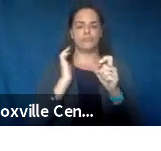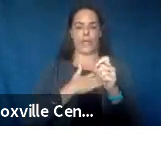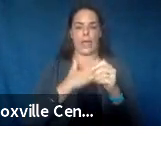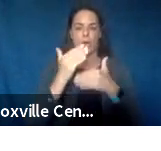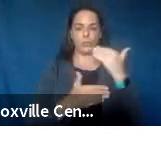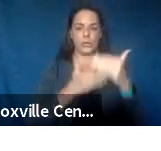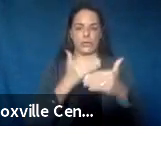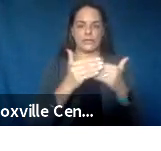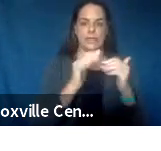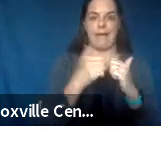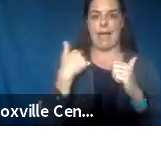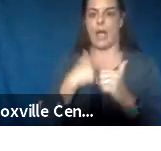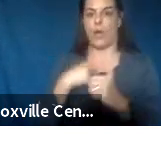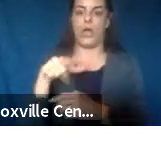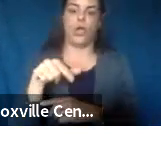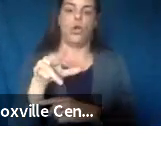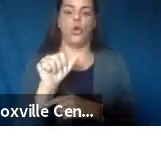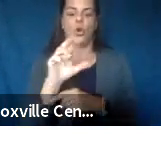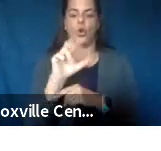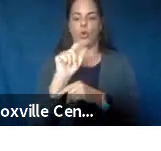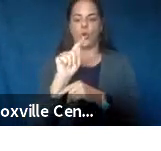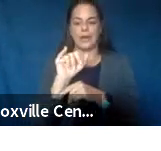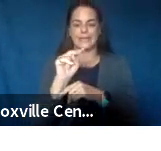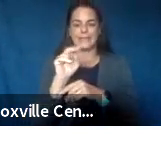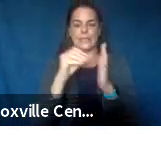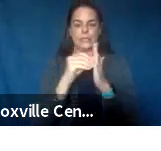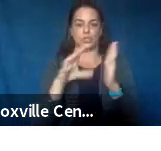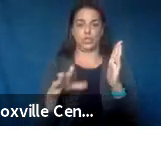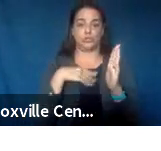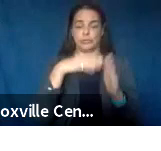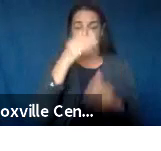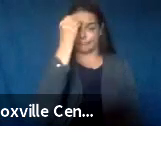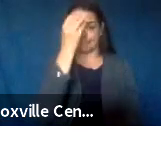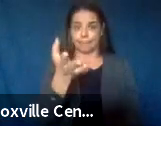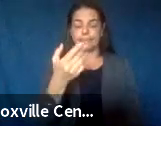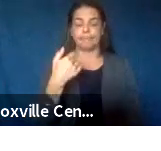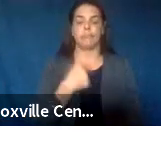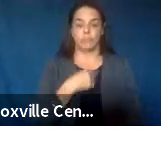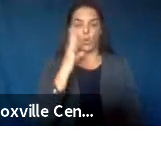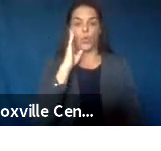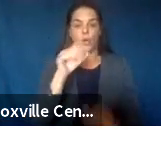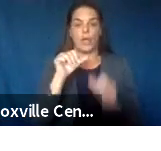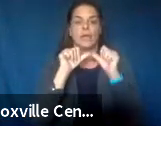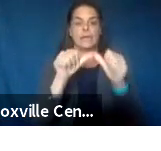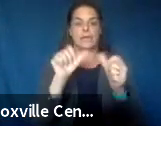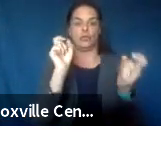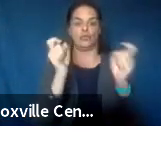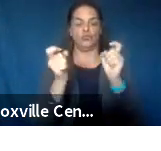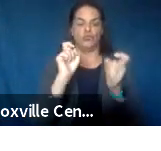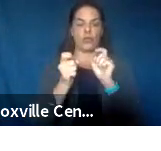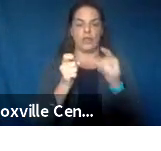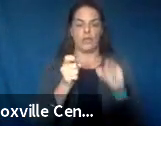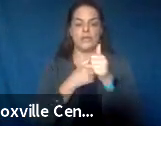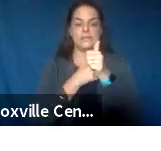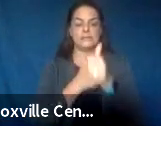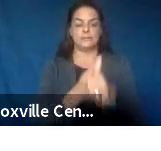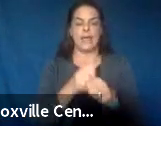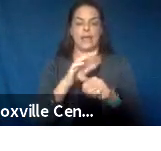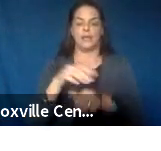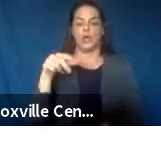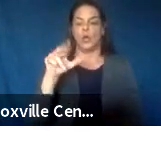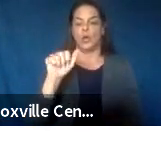about how we quarantine students, and I'm just going to say that up front. We will continue to adjust that based on